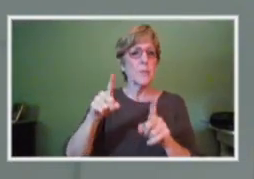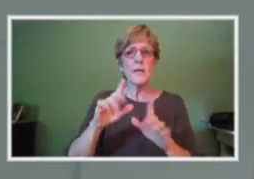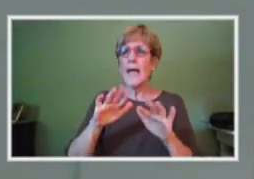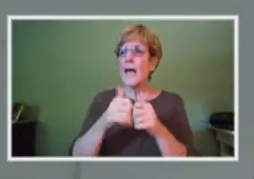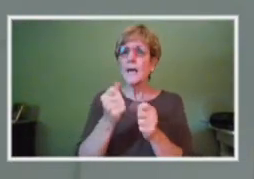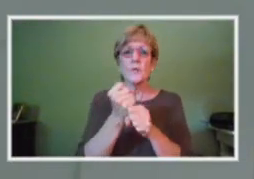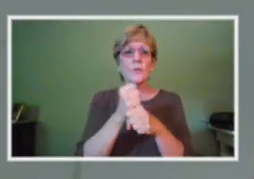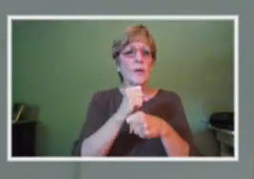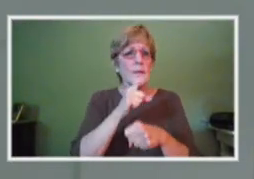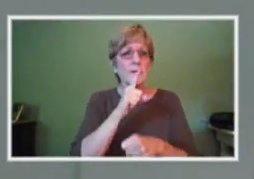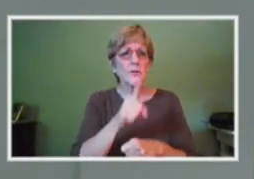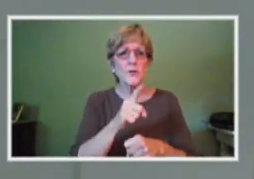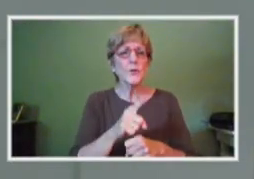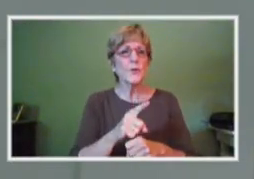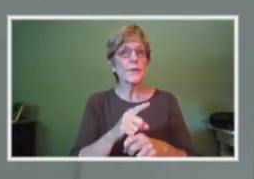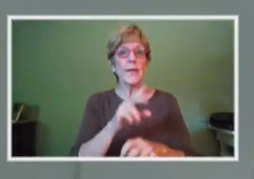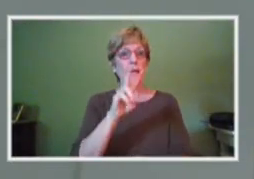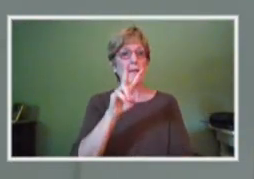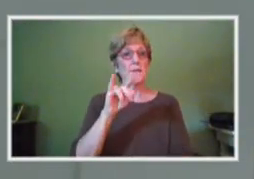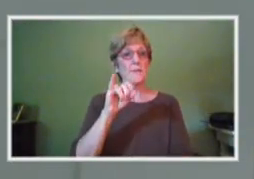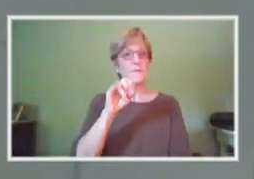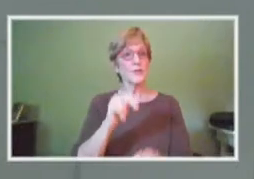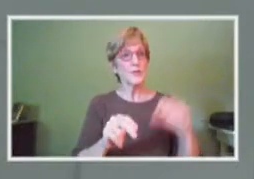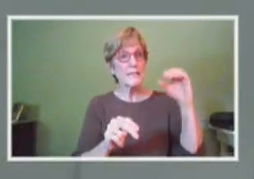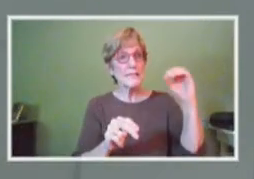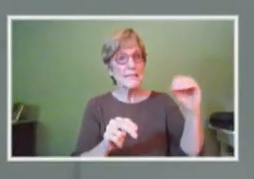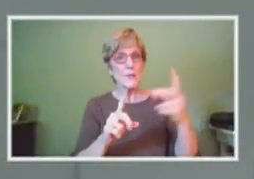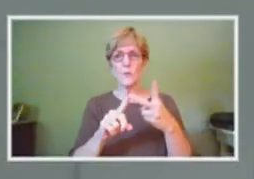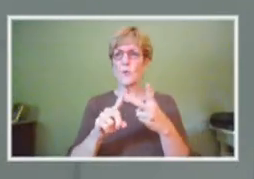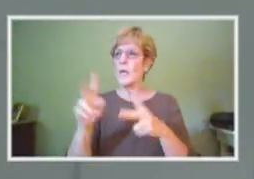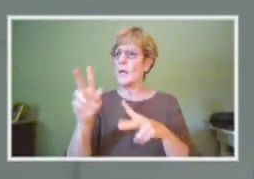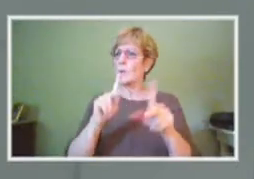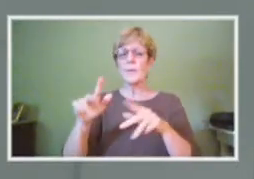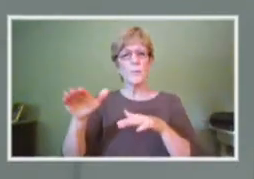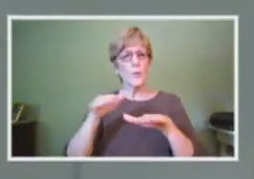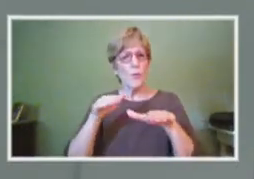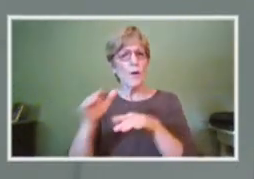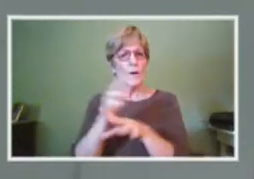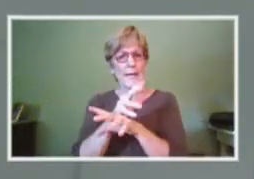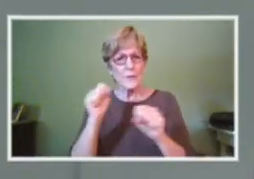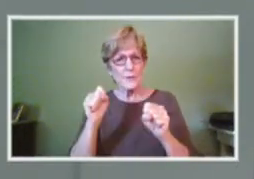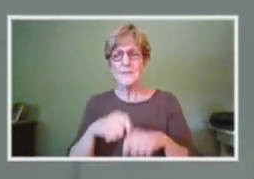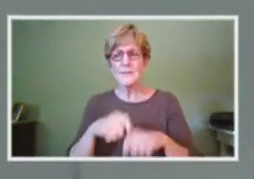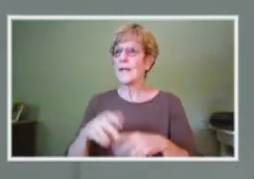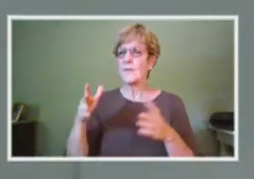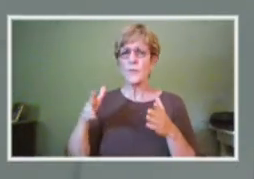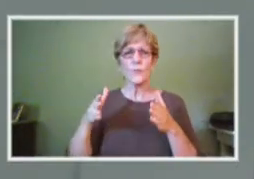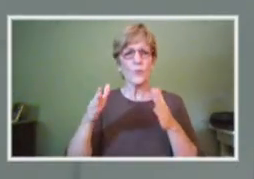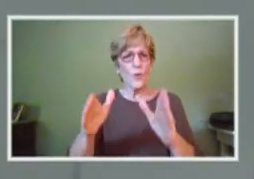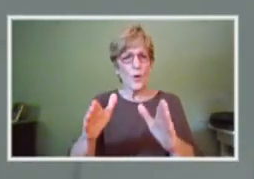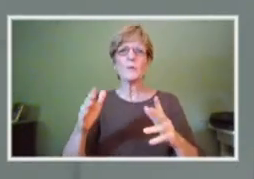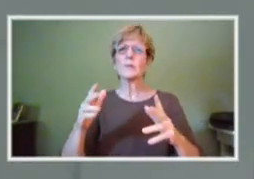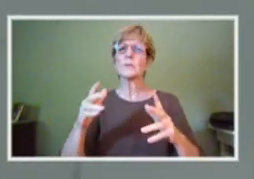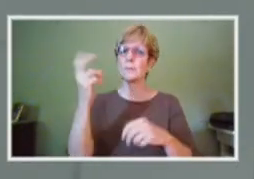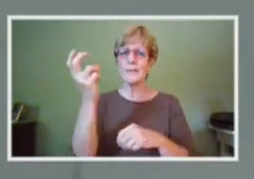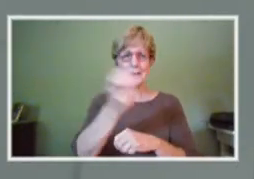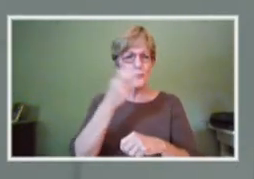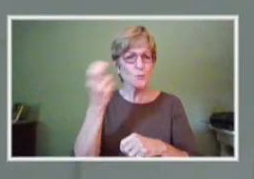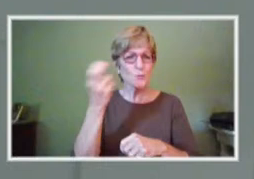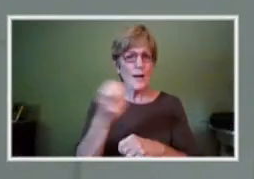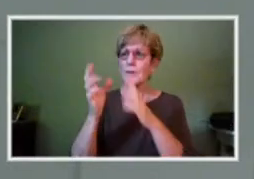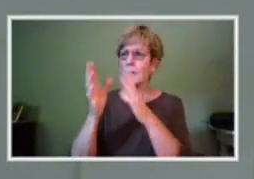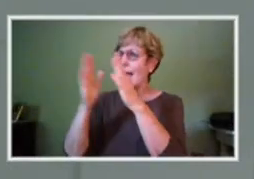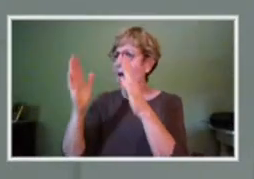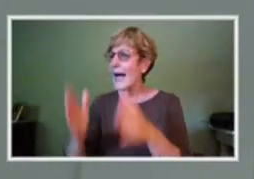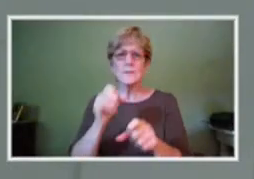sure Vision Zero helps, you know, our pedestrian safety, our roads and safe streets. How do we look at housing and jobs? How